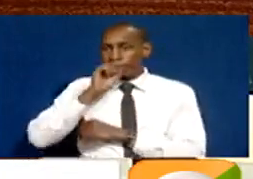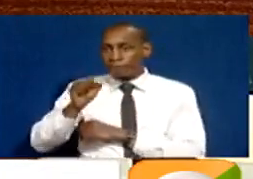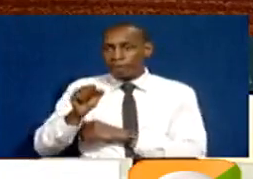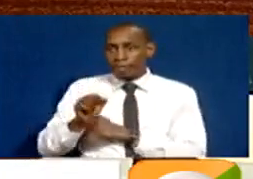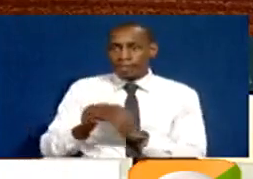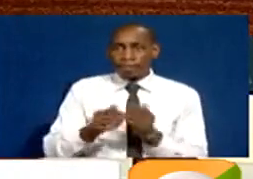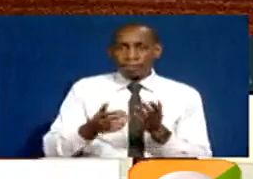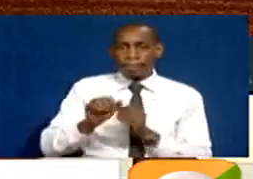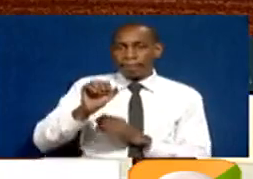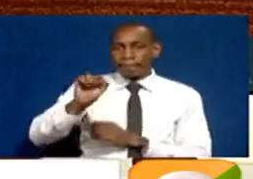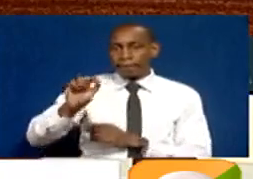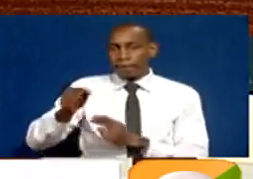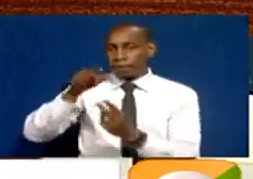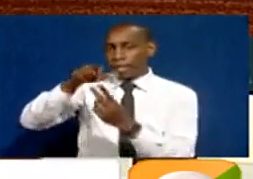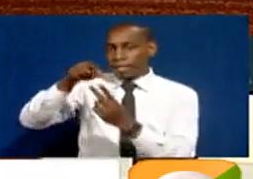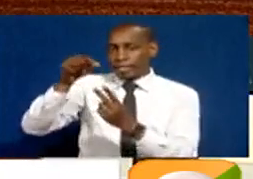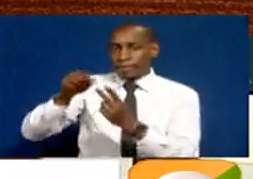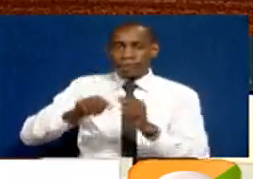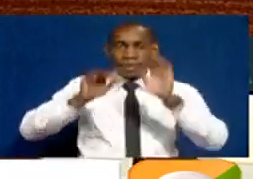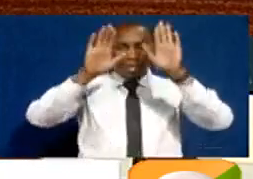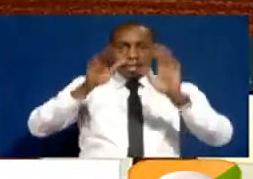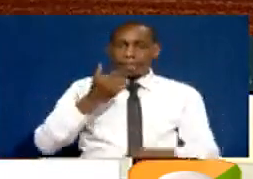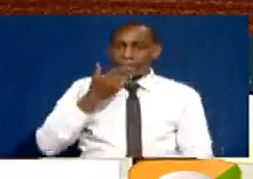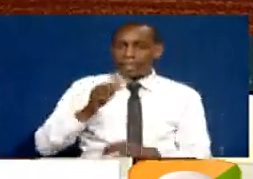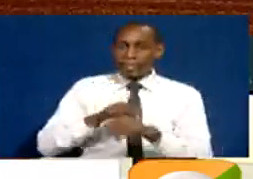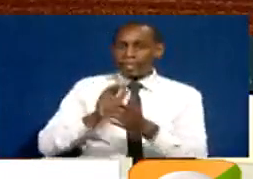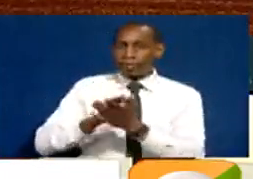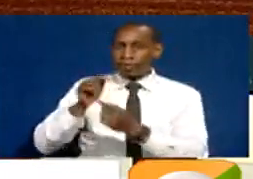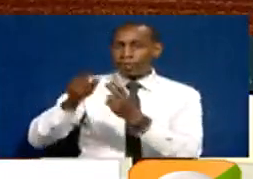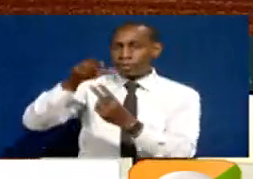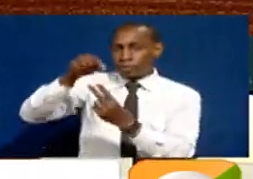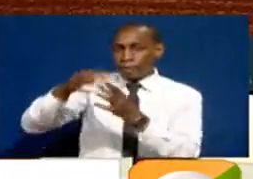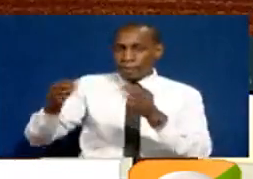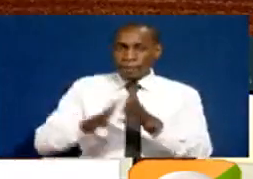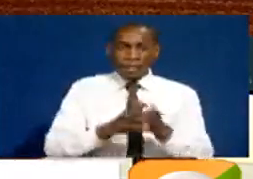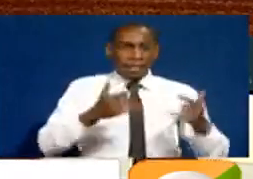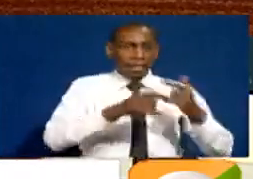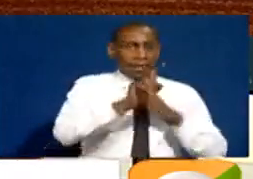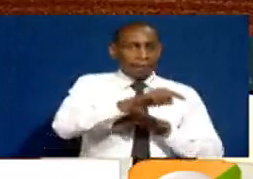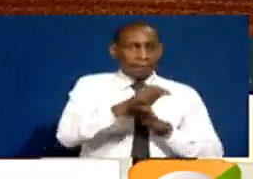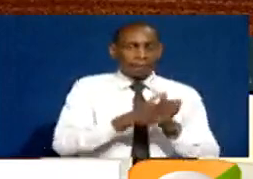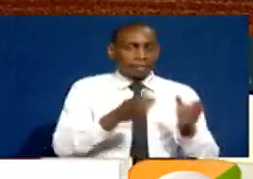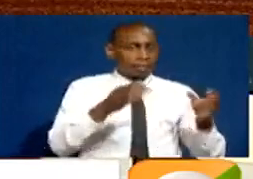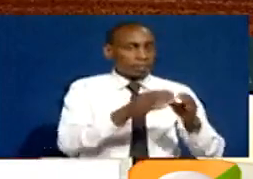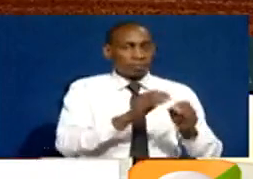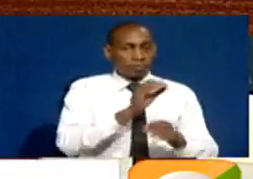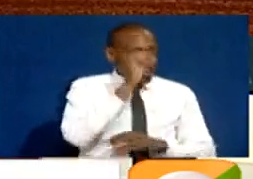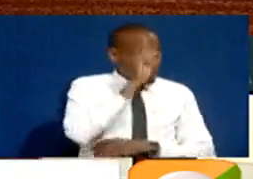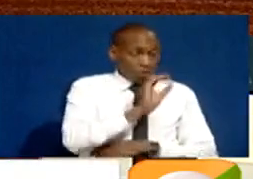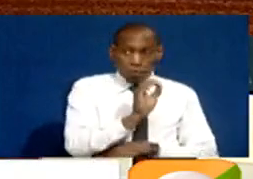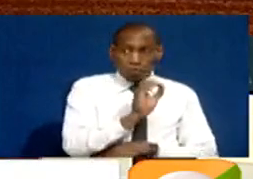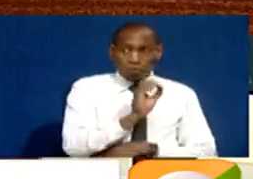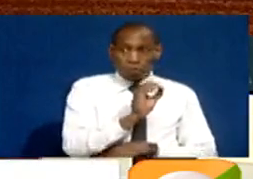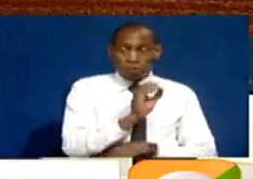or even 5,000 sample. So it doesn't matter, the more and more we increase the sample, the margin of error doesn't get to zero because it goes